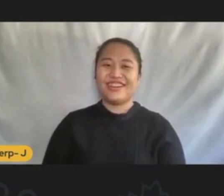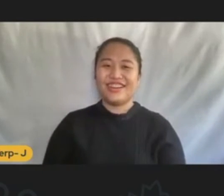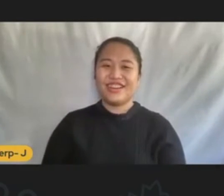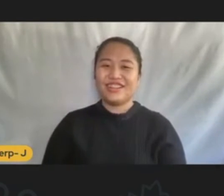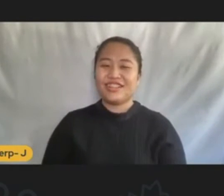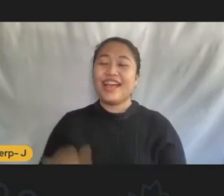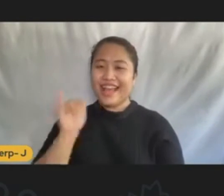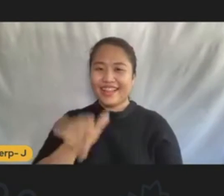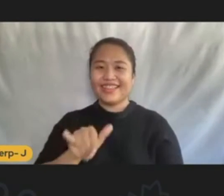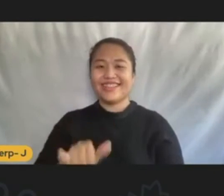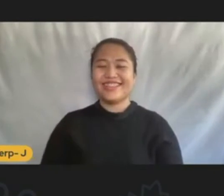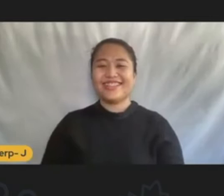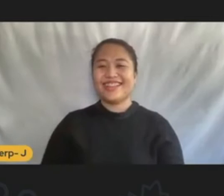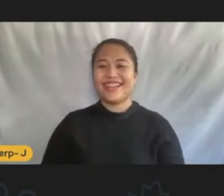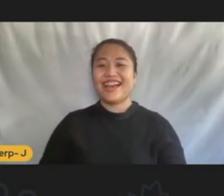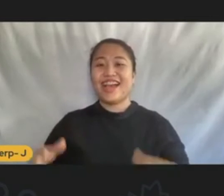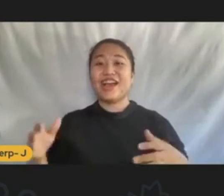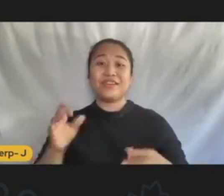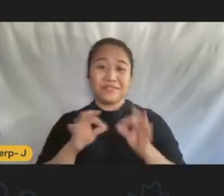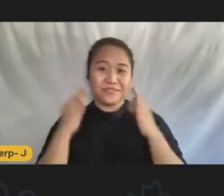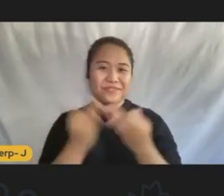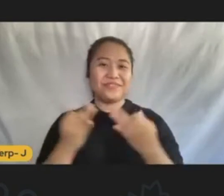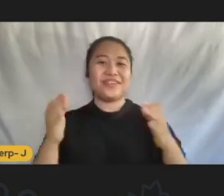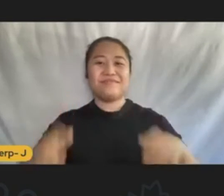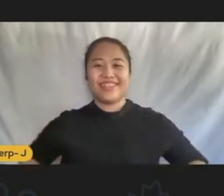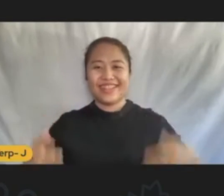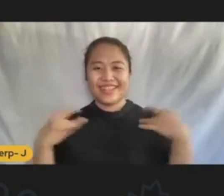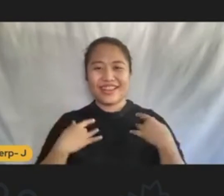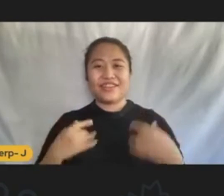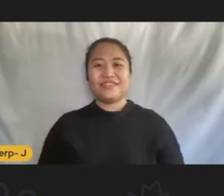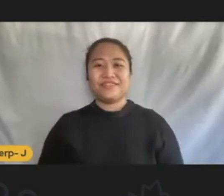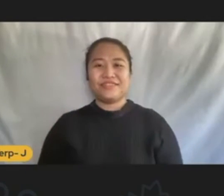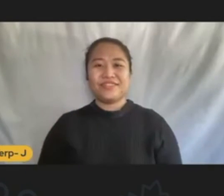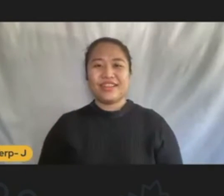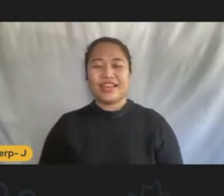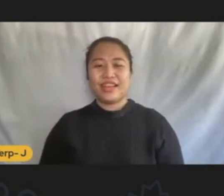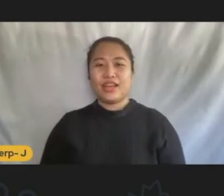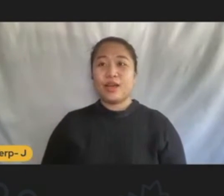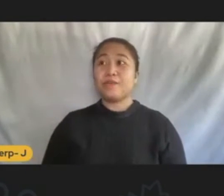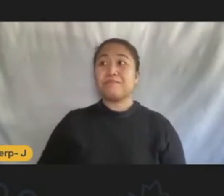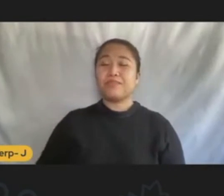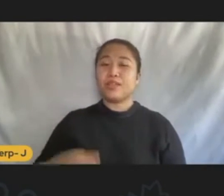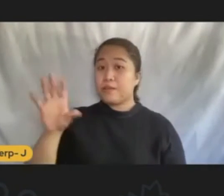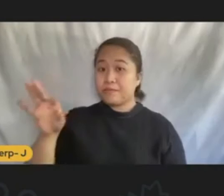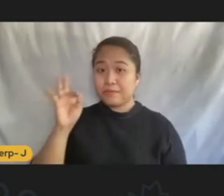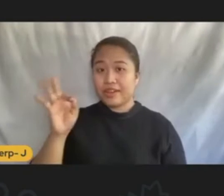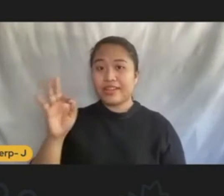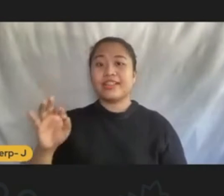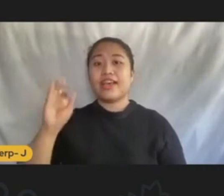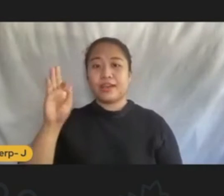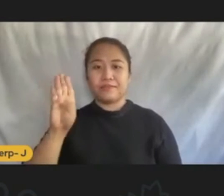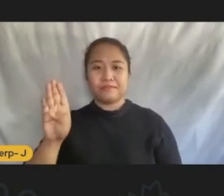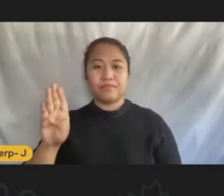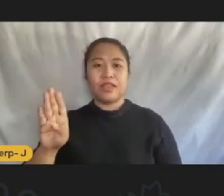our family life, and of course you can always find Miss Possibilities, the Facebook page, and you can always look for my name